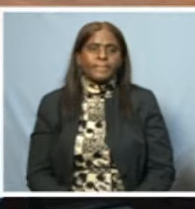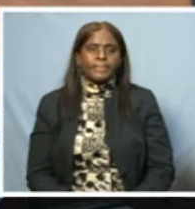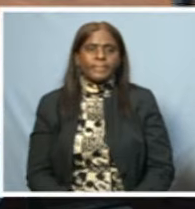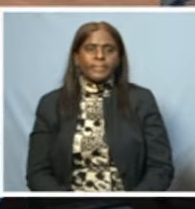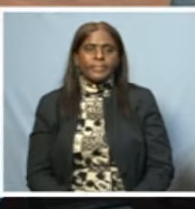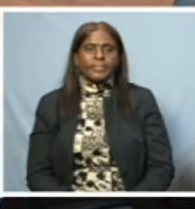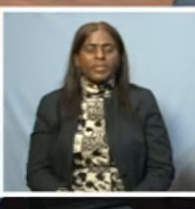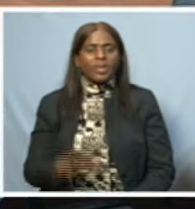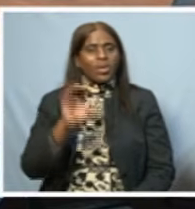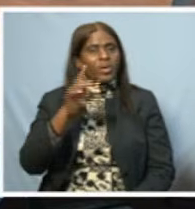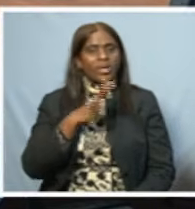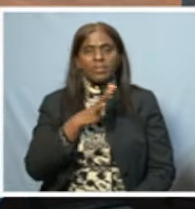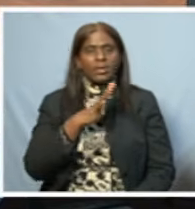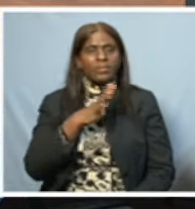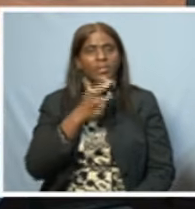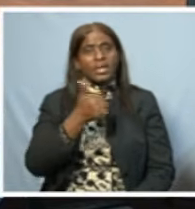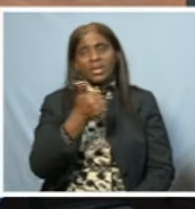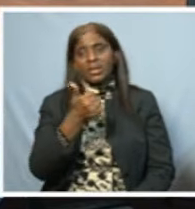Okay, any?